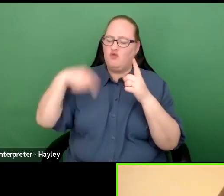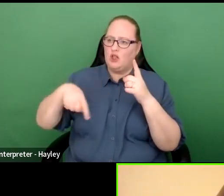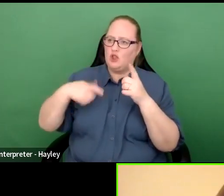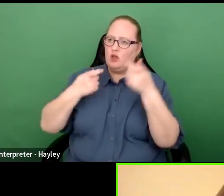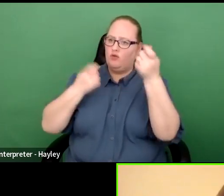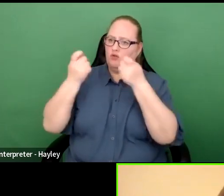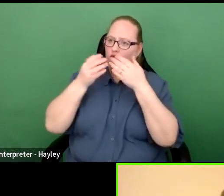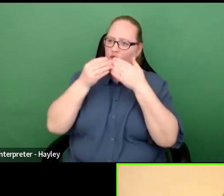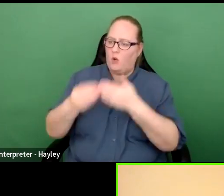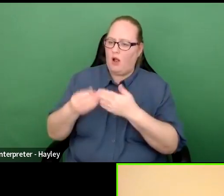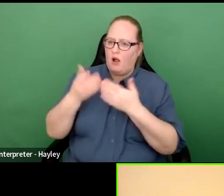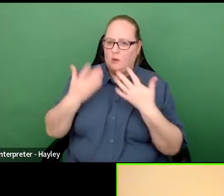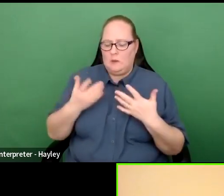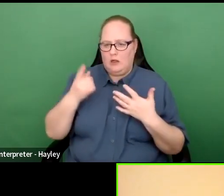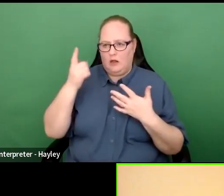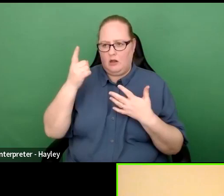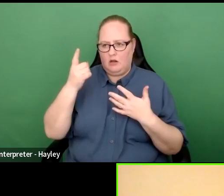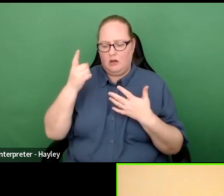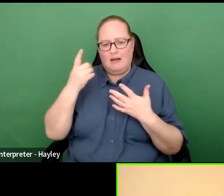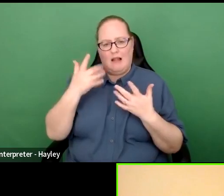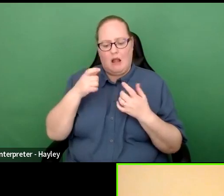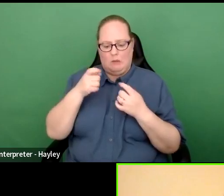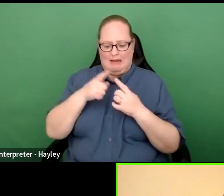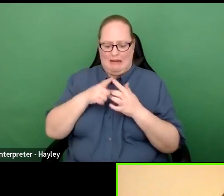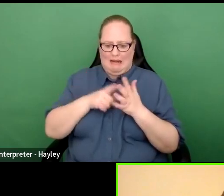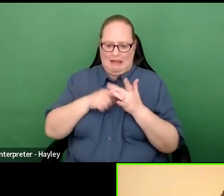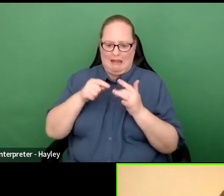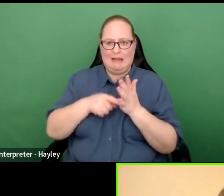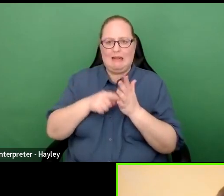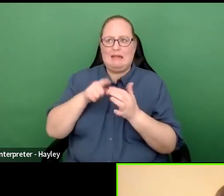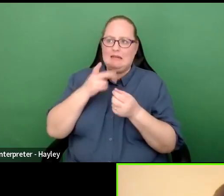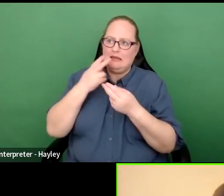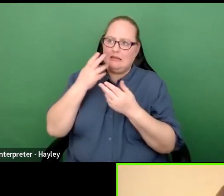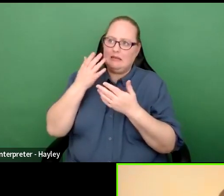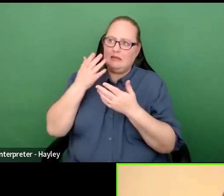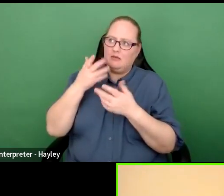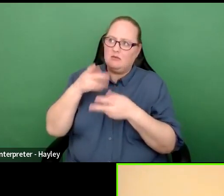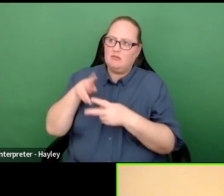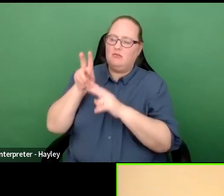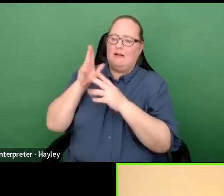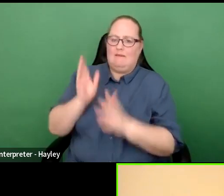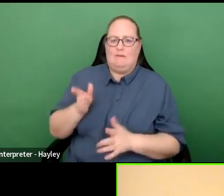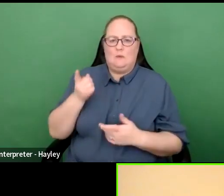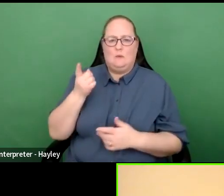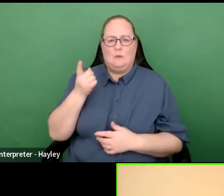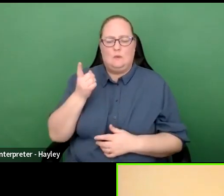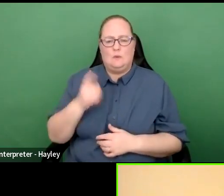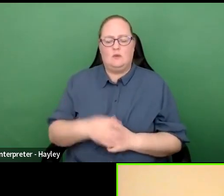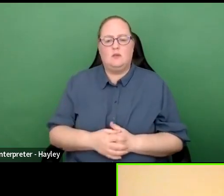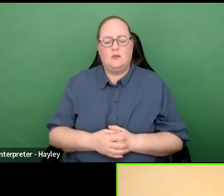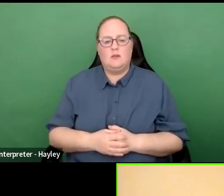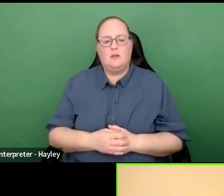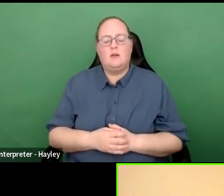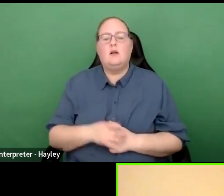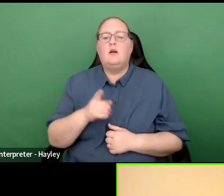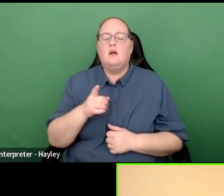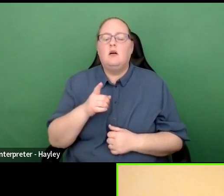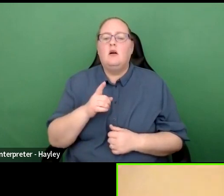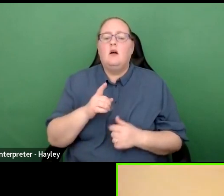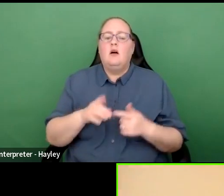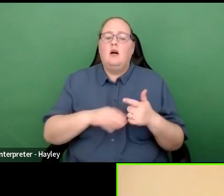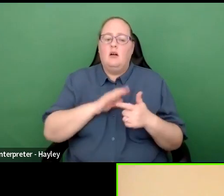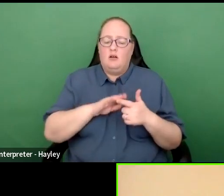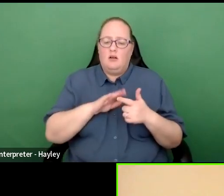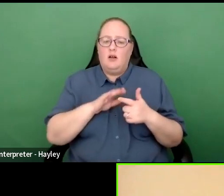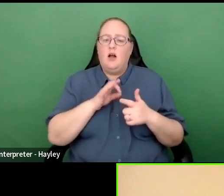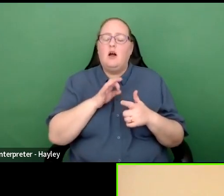So please, can you talk about this? And the second question, very briefly, you should touch on values.